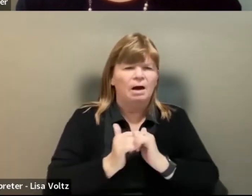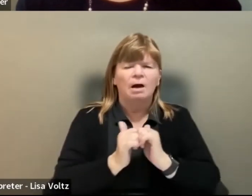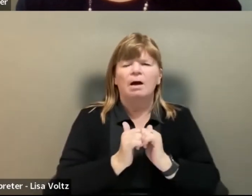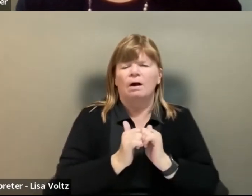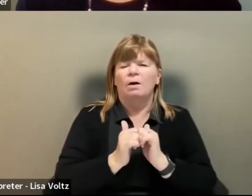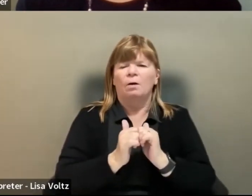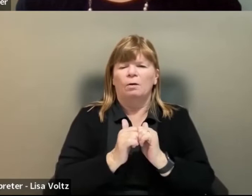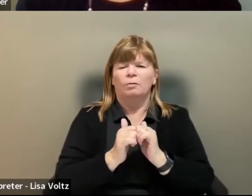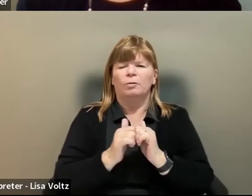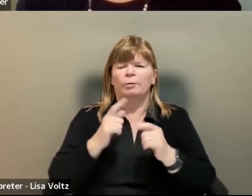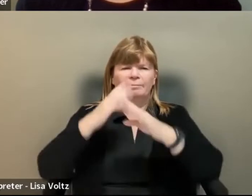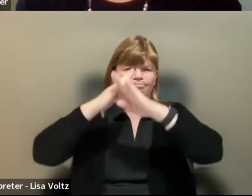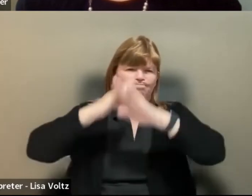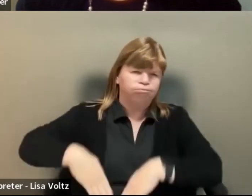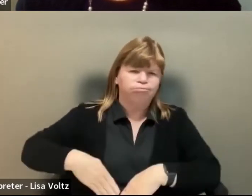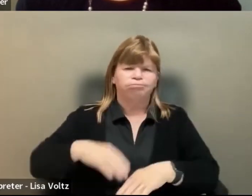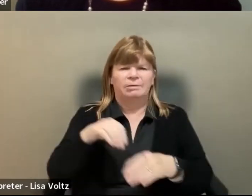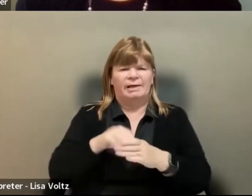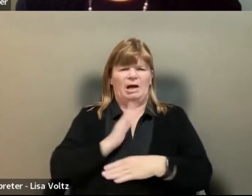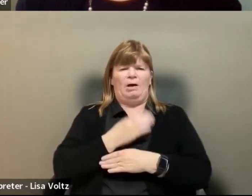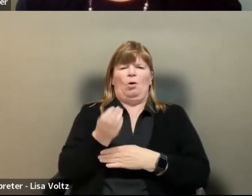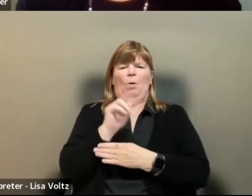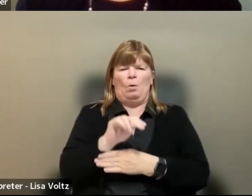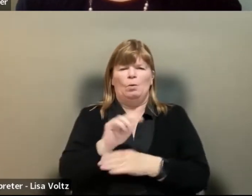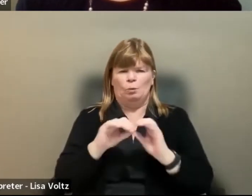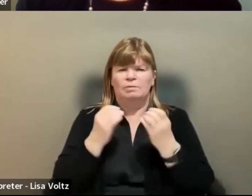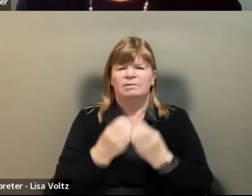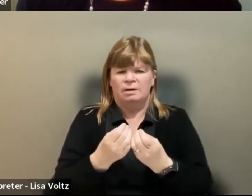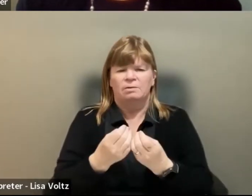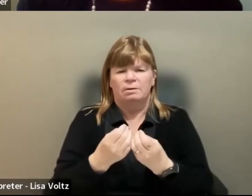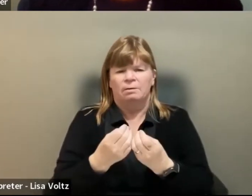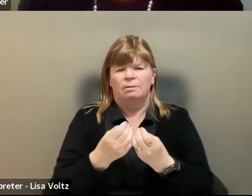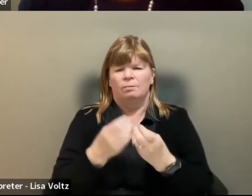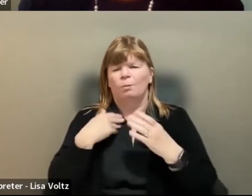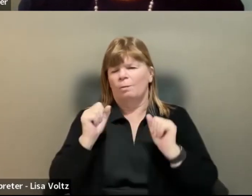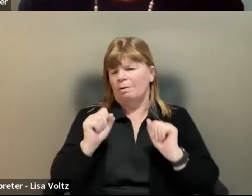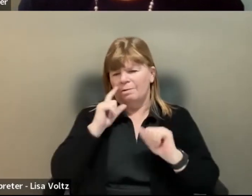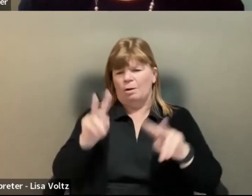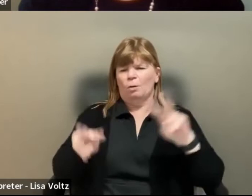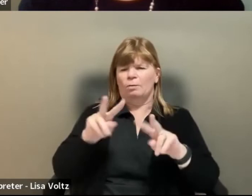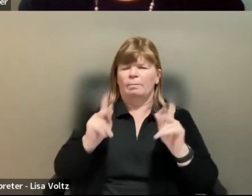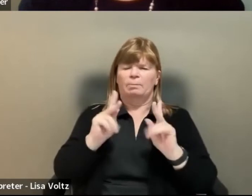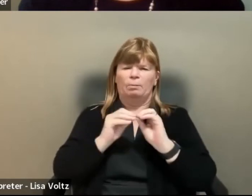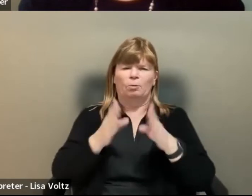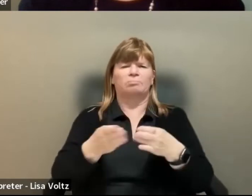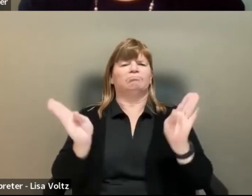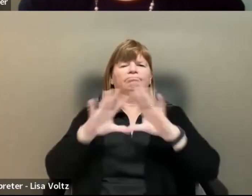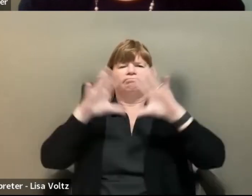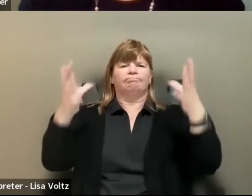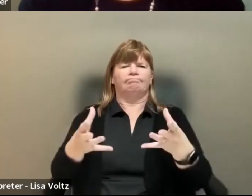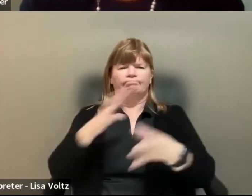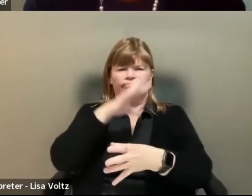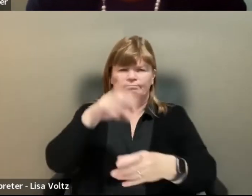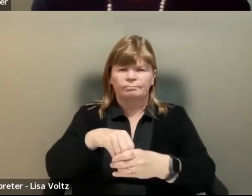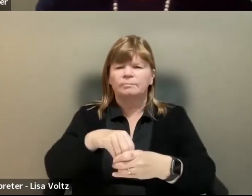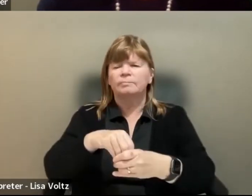take down the barriers within our own organization so that we look at people more comprehensively. And